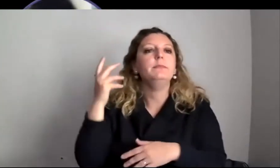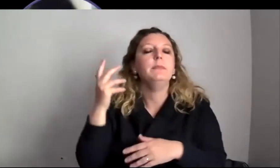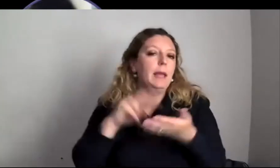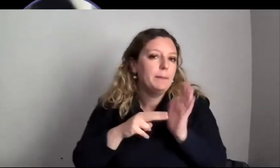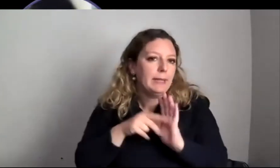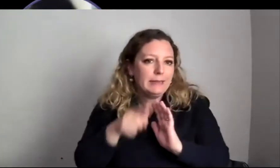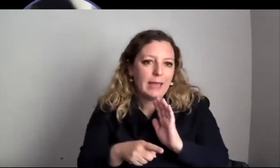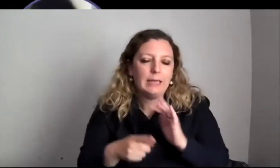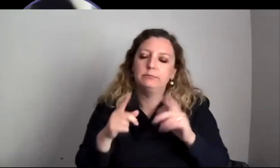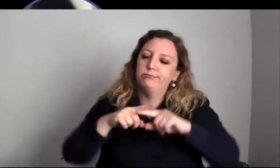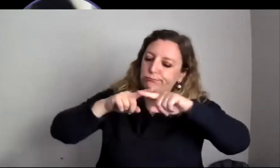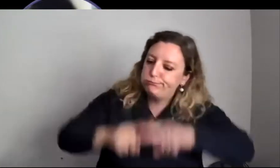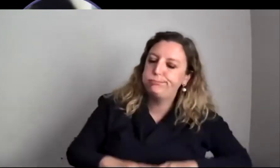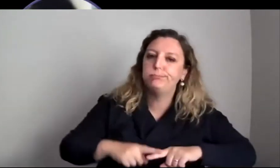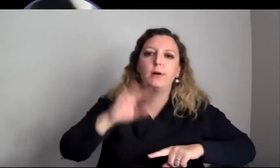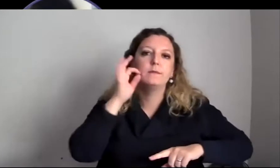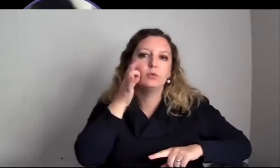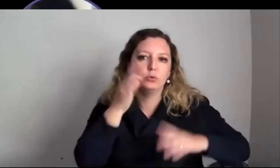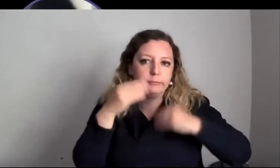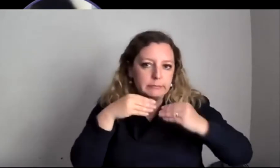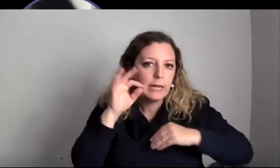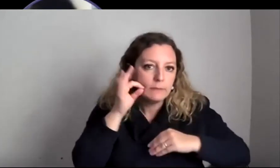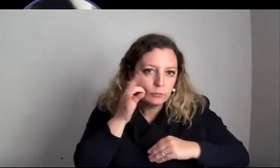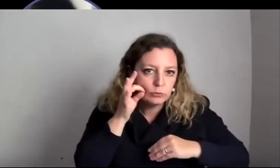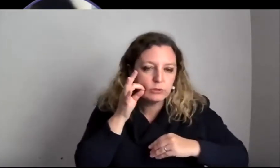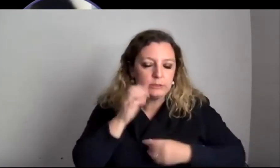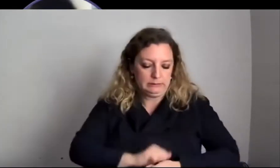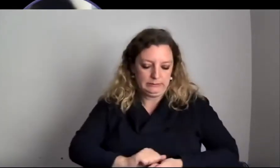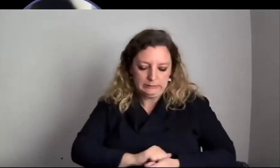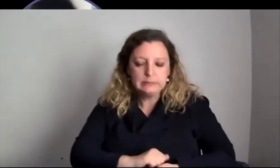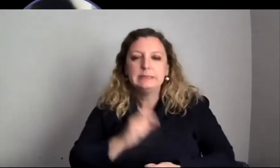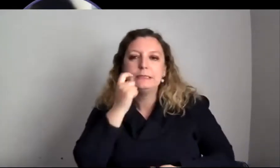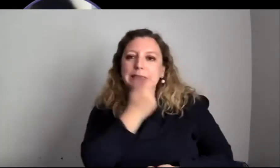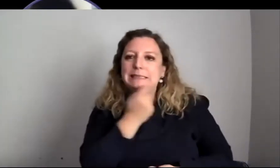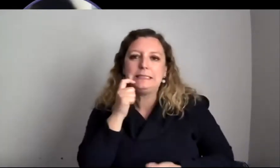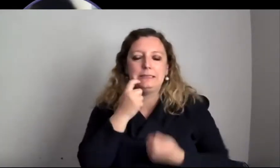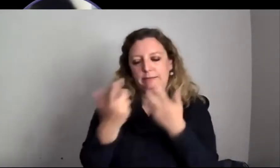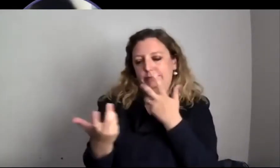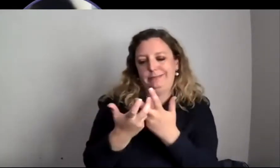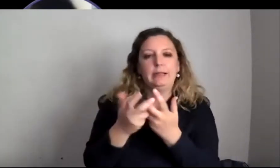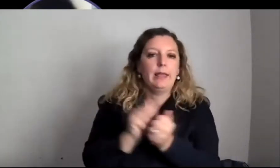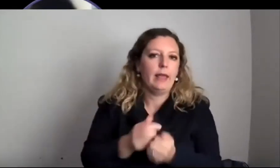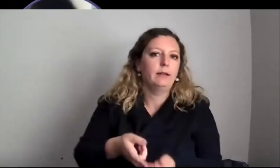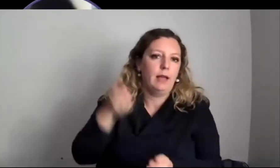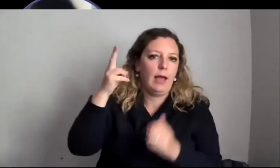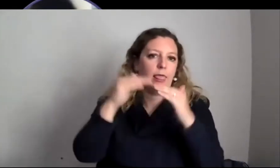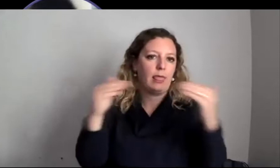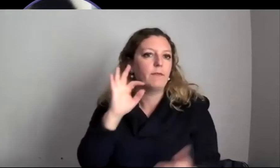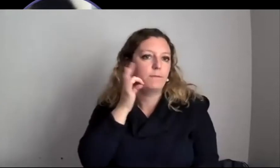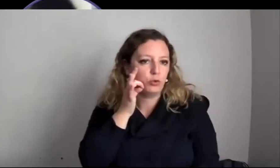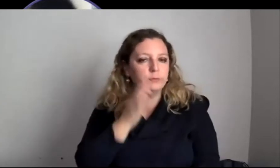which means they rely really heavily on fruit, and their digestive tracts and their dentition are all adapted to this high level of